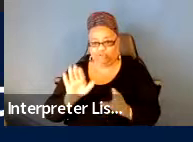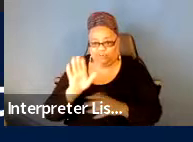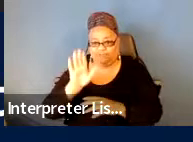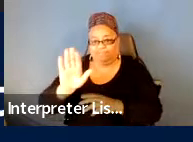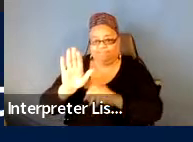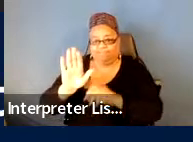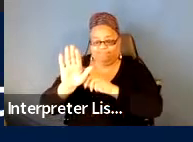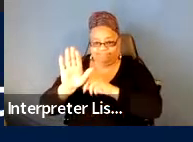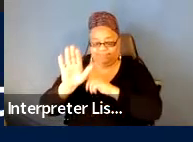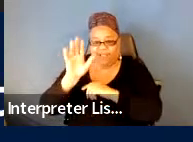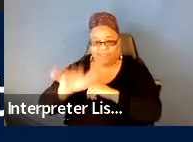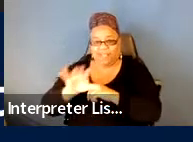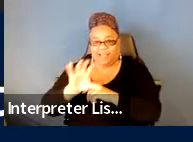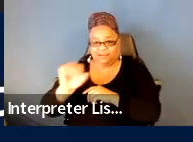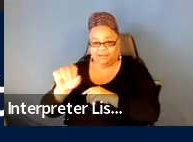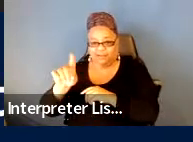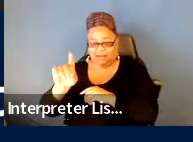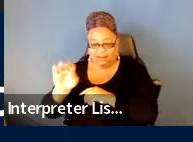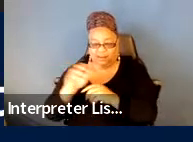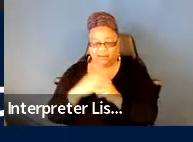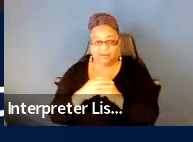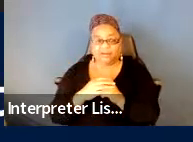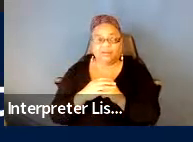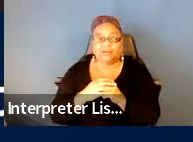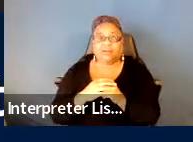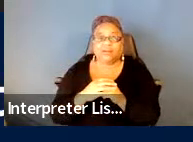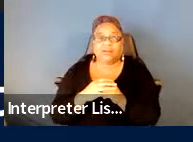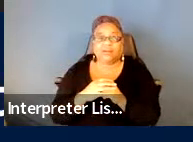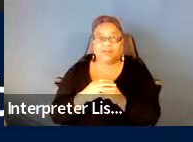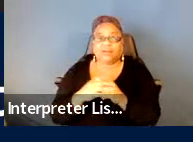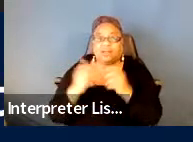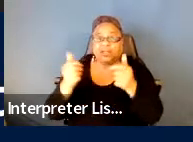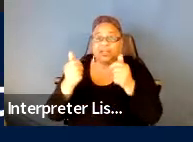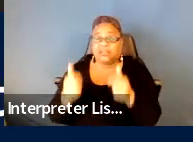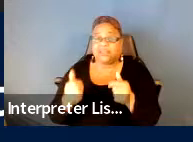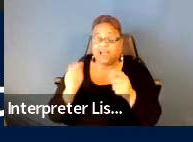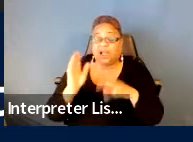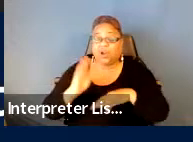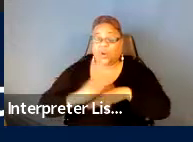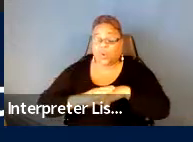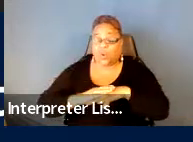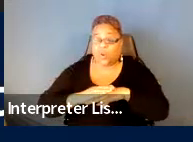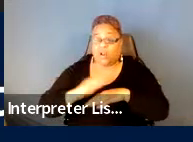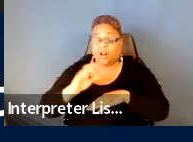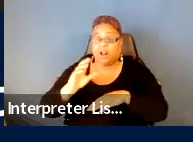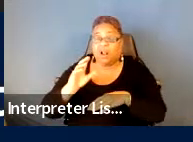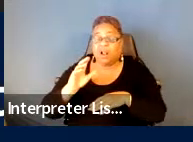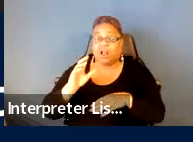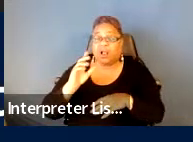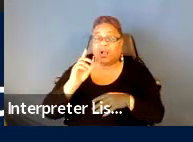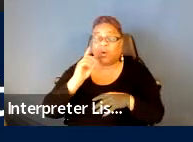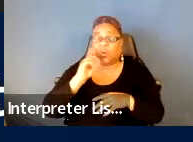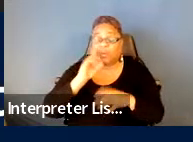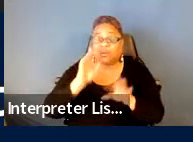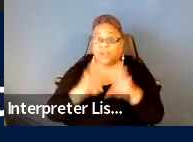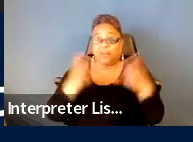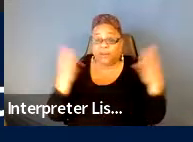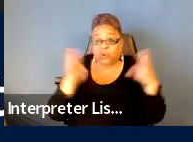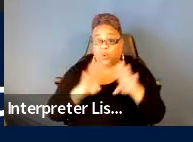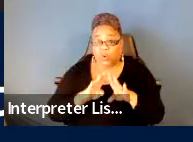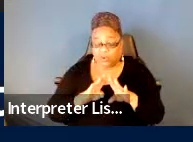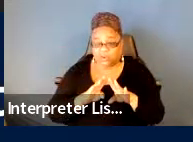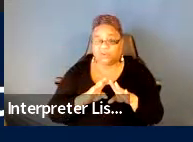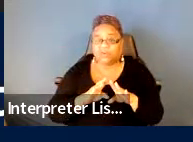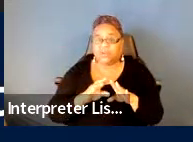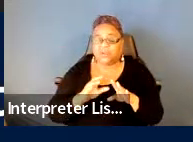place the sign on the inactive leaf. At double doors with 2 active leaves, place the sign to the